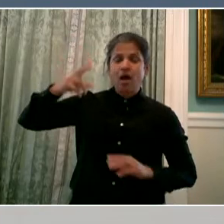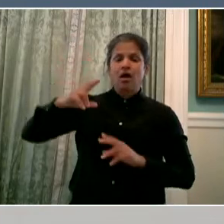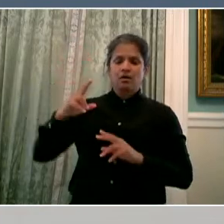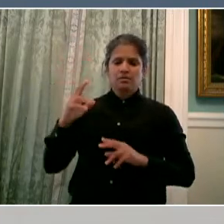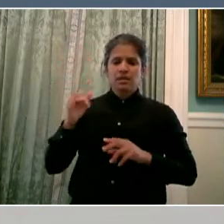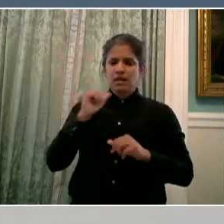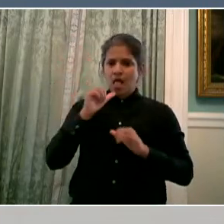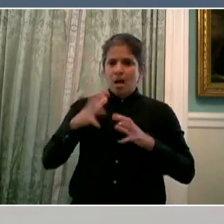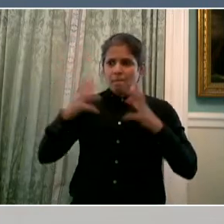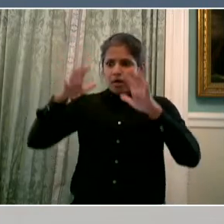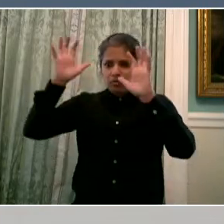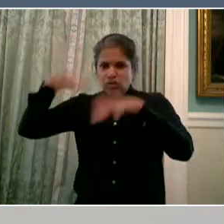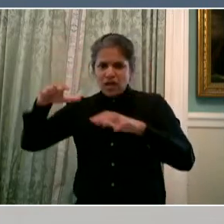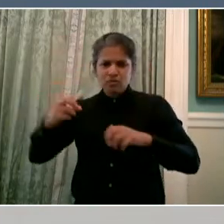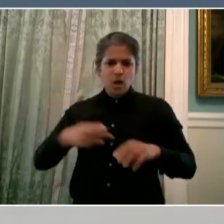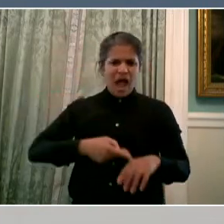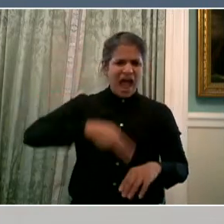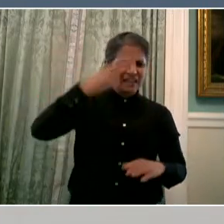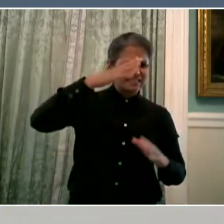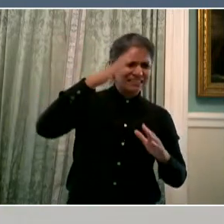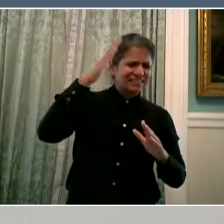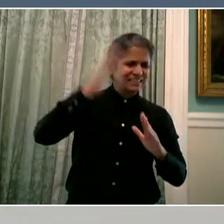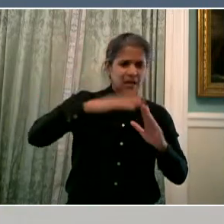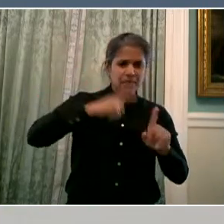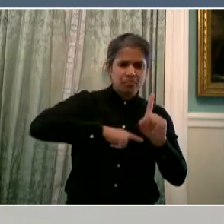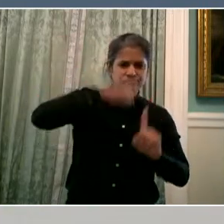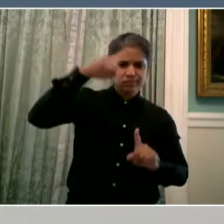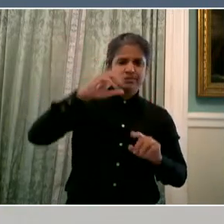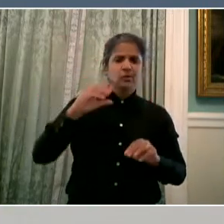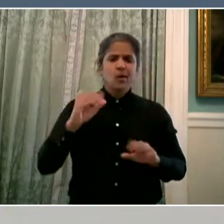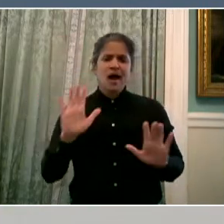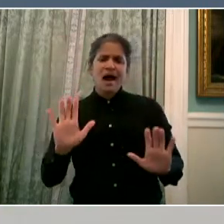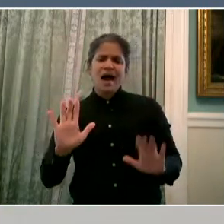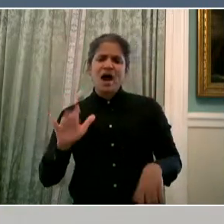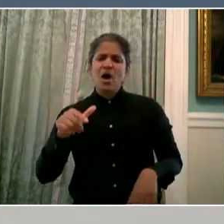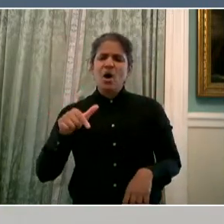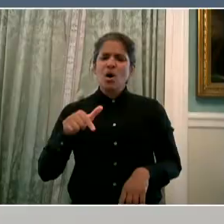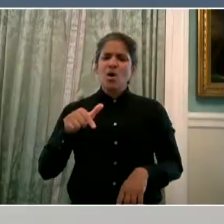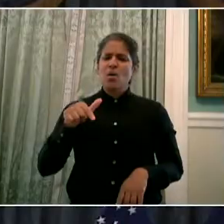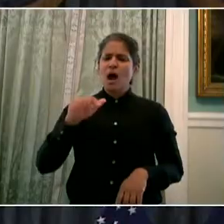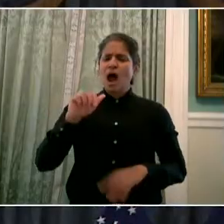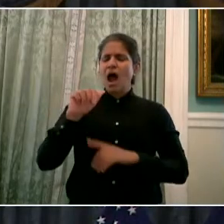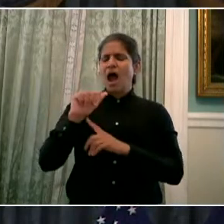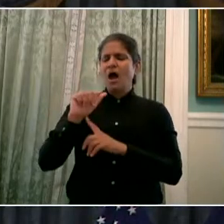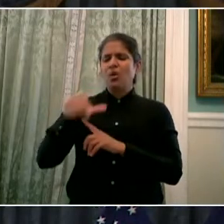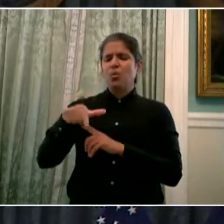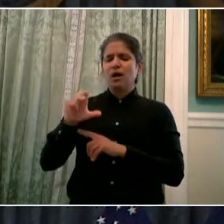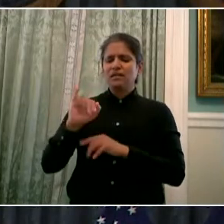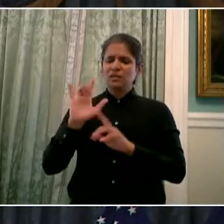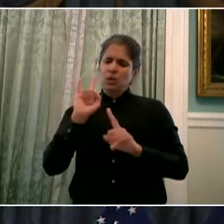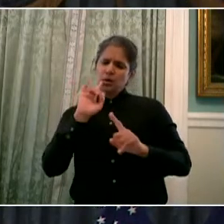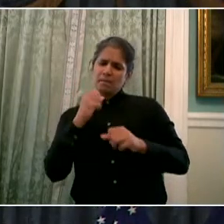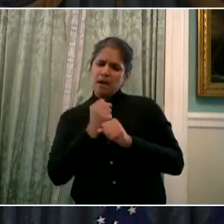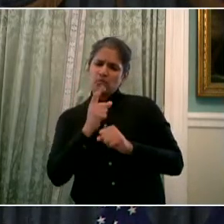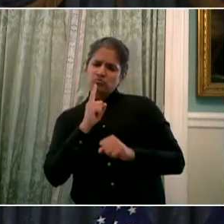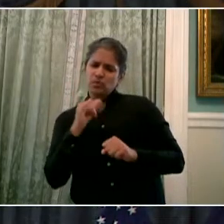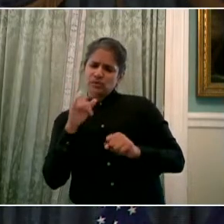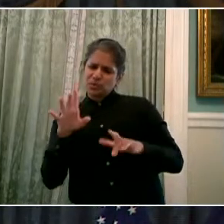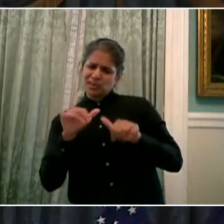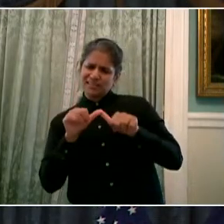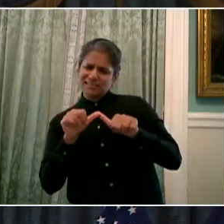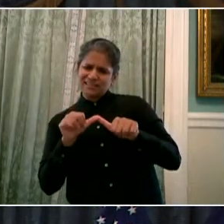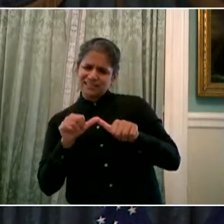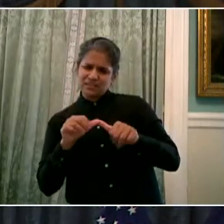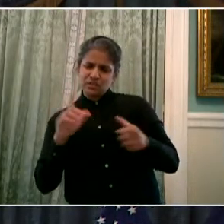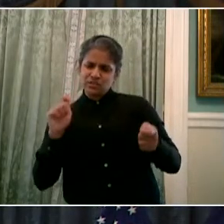day where the AQI is above 100 for a day. But typically, it doesn't last longer. So now, if you need a mask, right, and we're suggesting